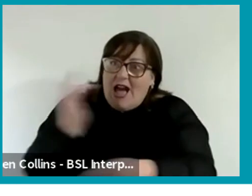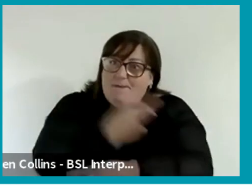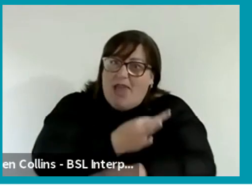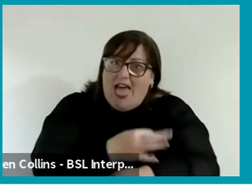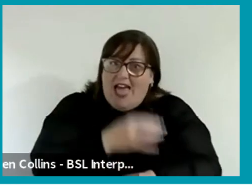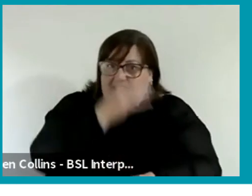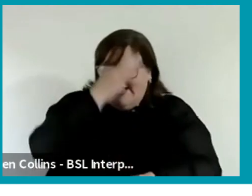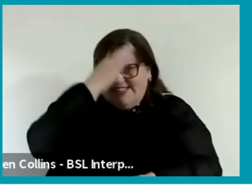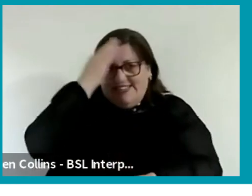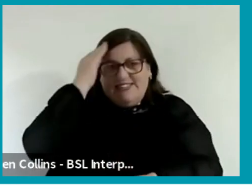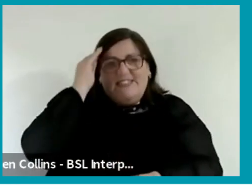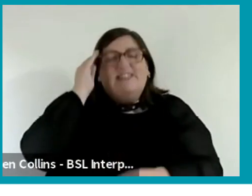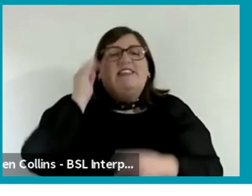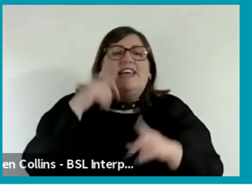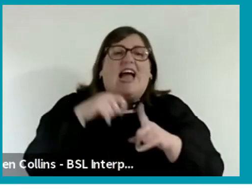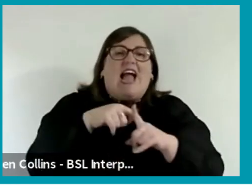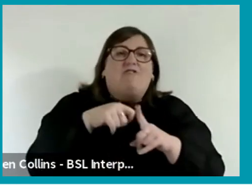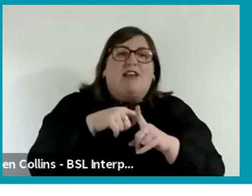Karolina, I'm going to finish with you.